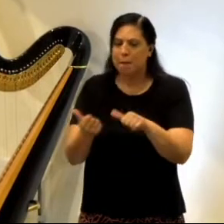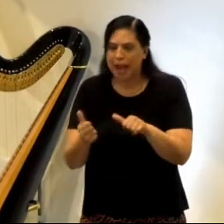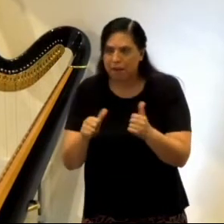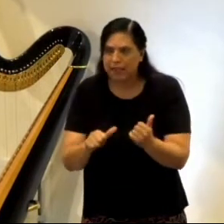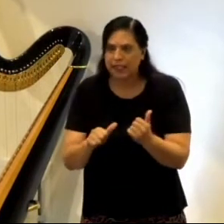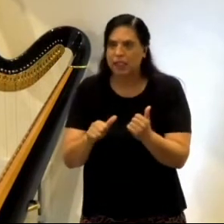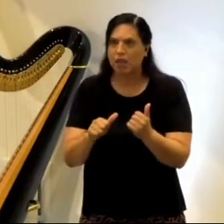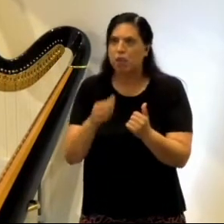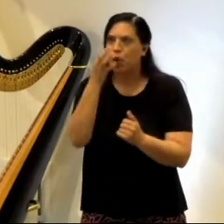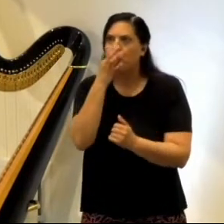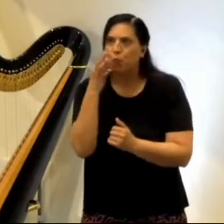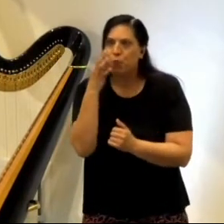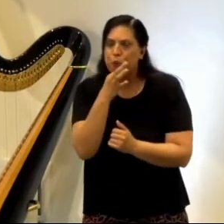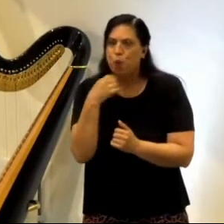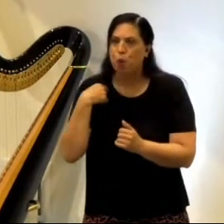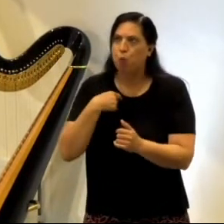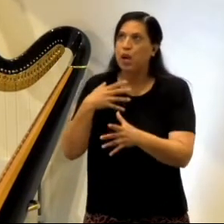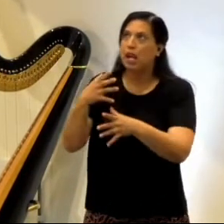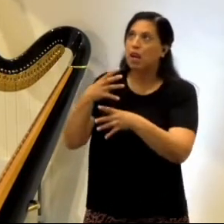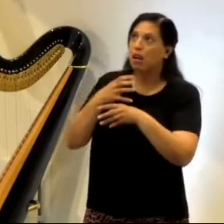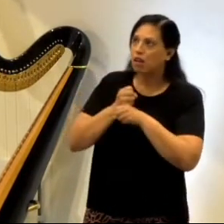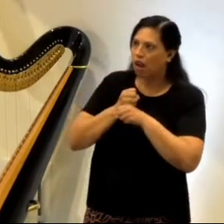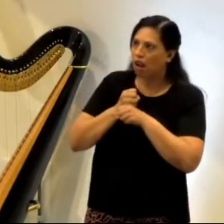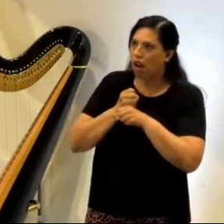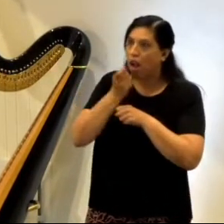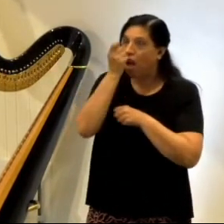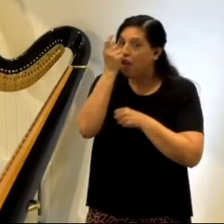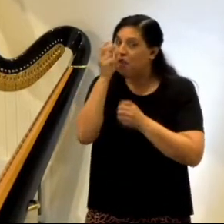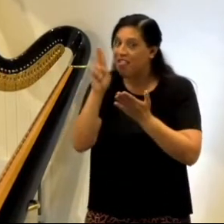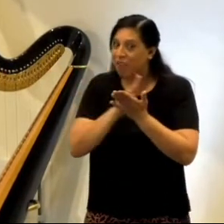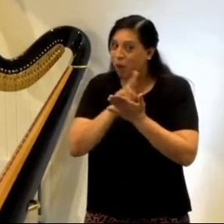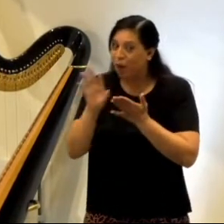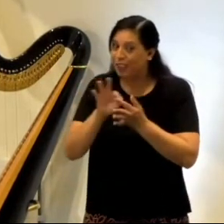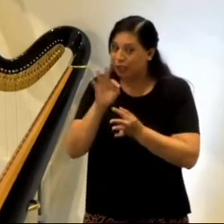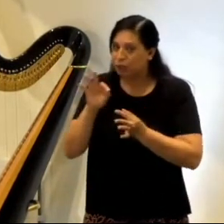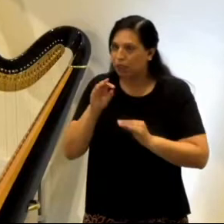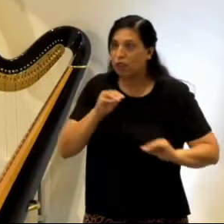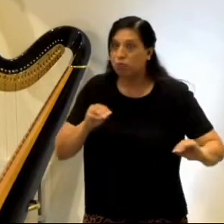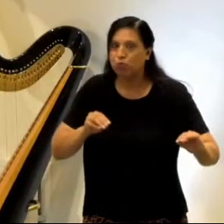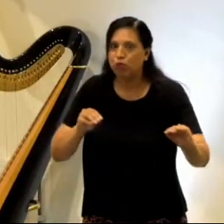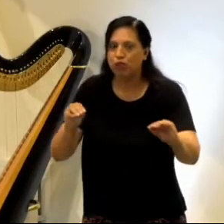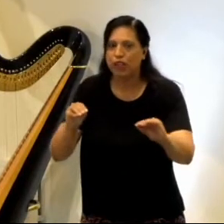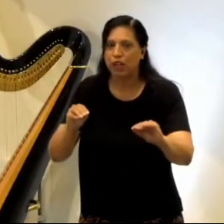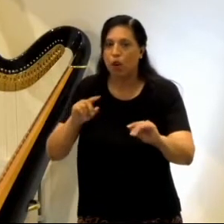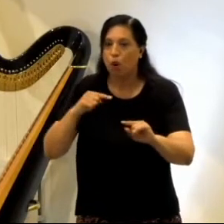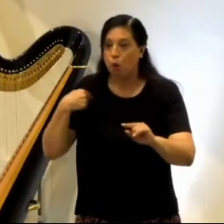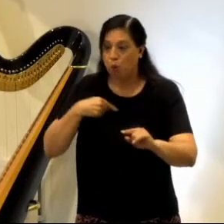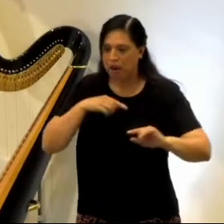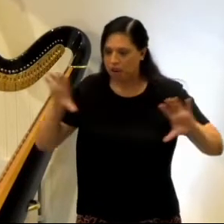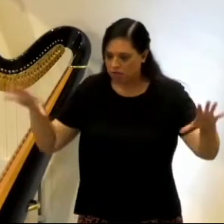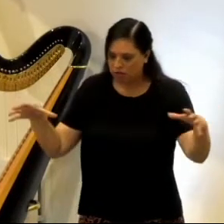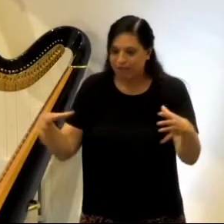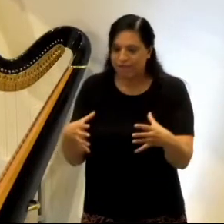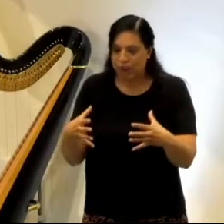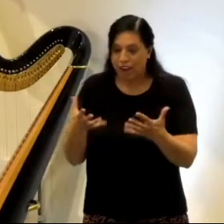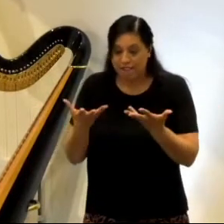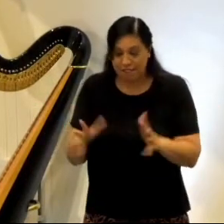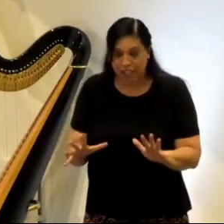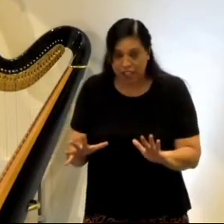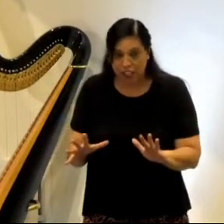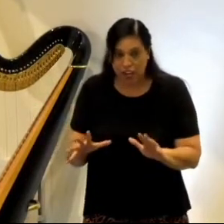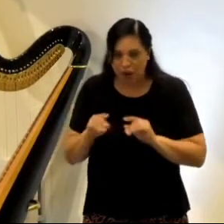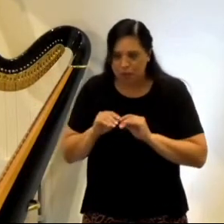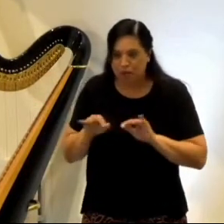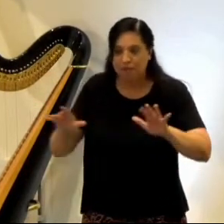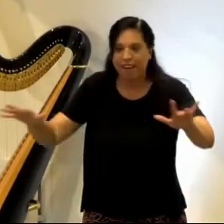receiving those gifts, the Holy Spirit's on the move. Then once we've gathered and received those gifts, we scatter so we can